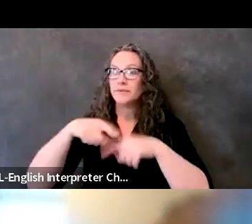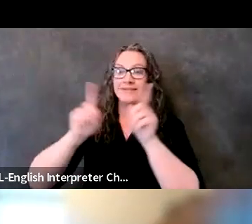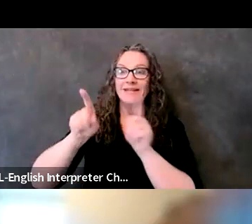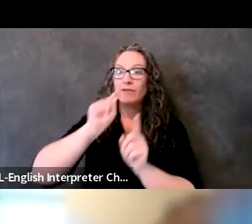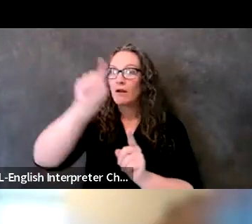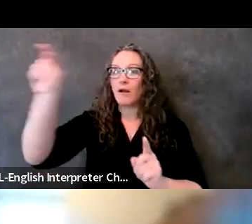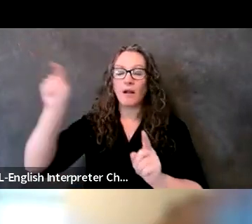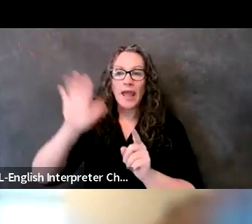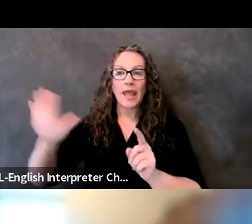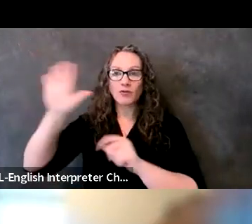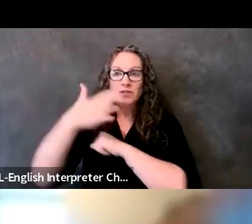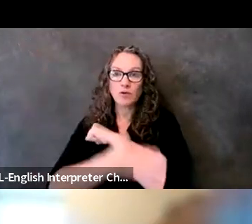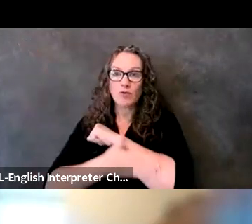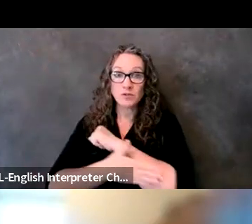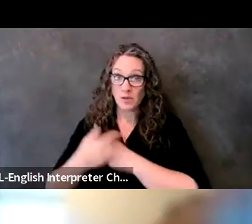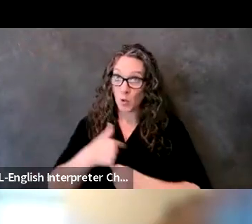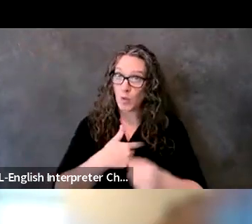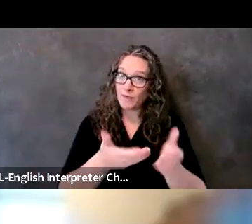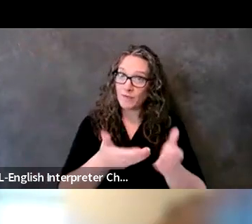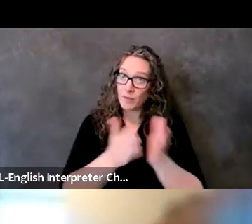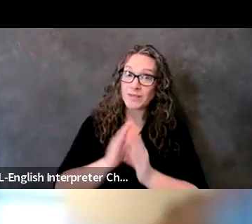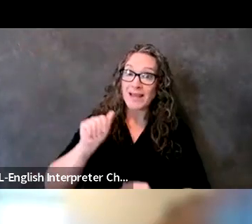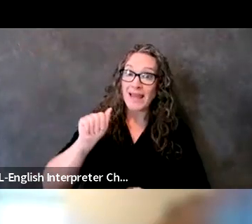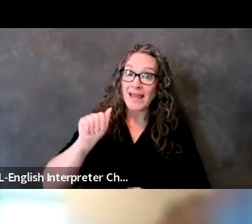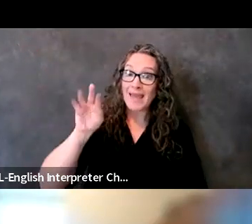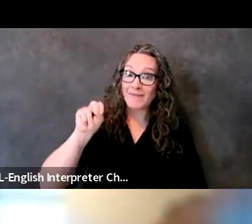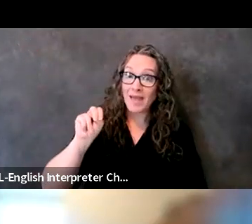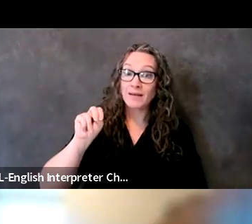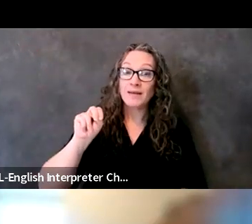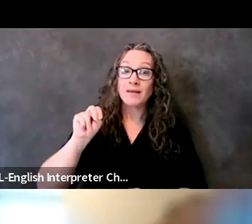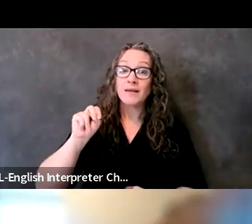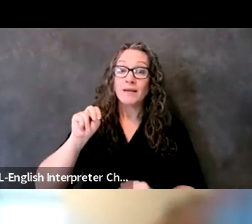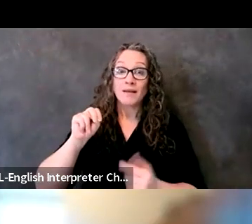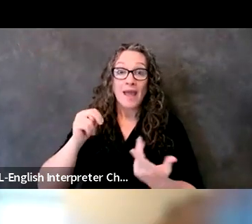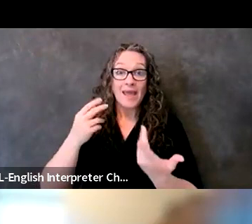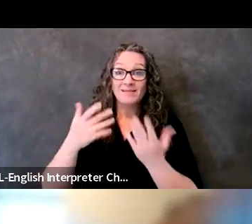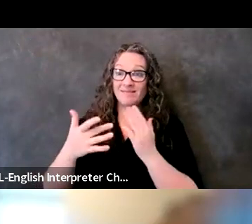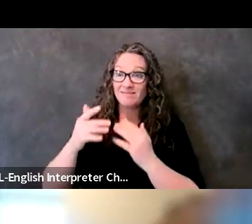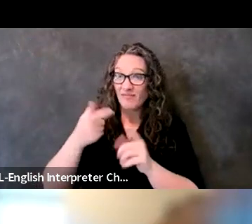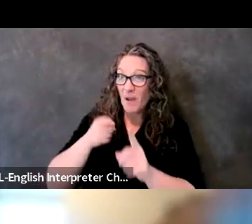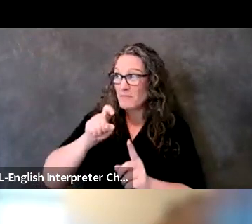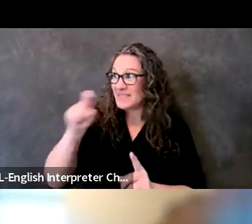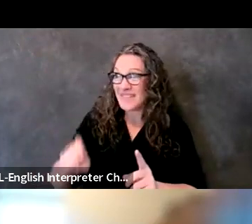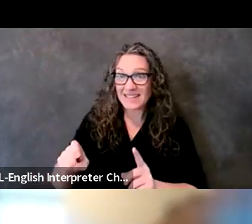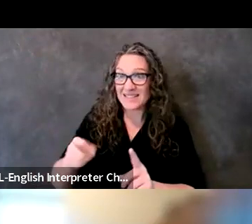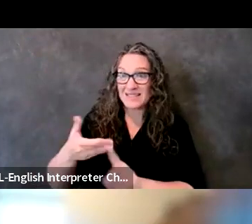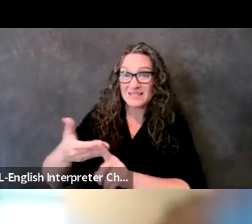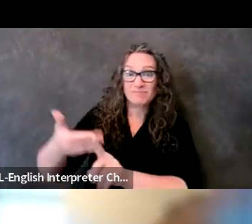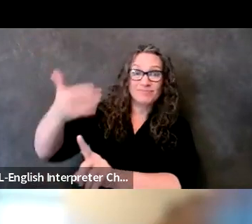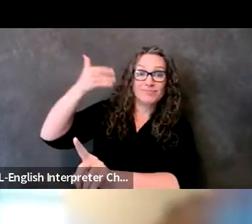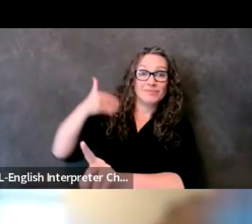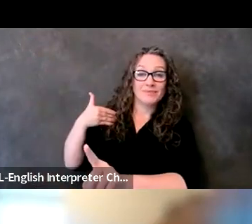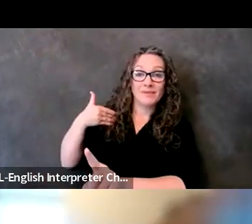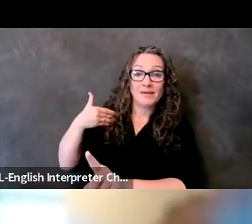access and functional needs equipment from as far away as Texas in advance, knowing that we're going to need that for evacuation. So that's a